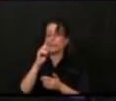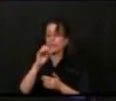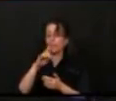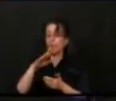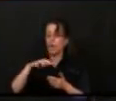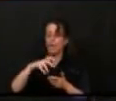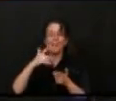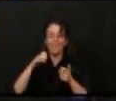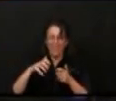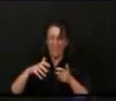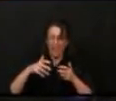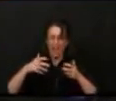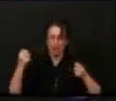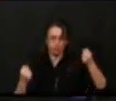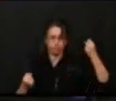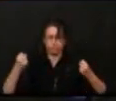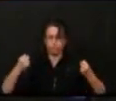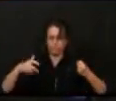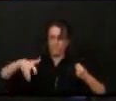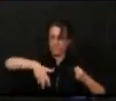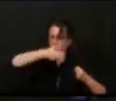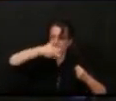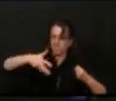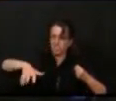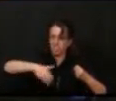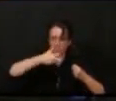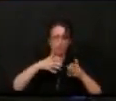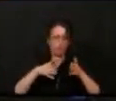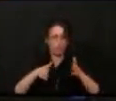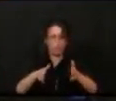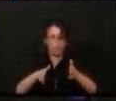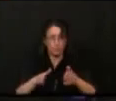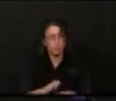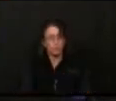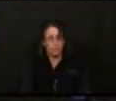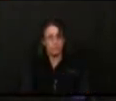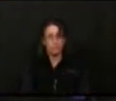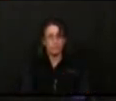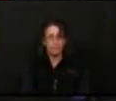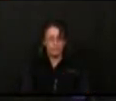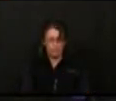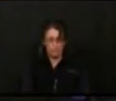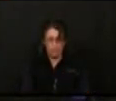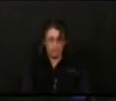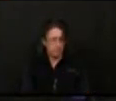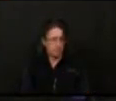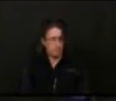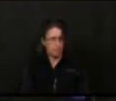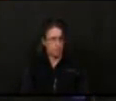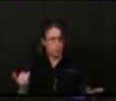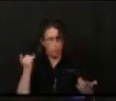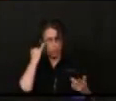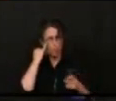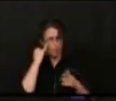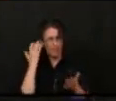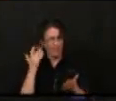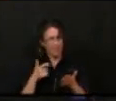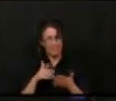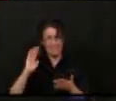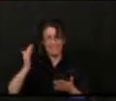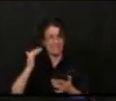current state of that equipment, there's a strong argument to be made that we should really be buying two cruisers this year, not just